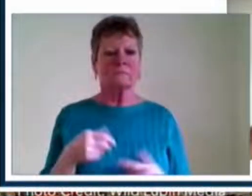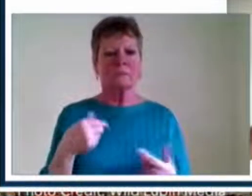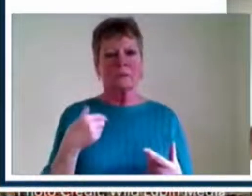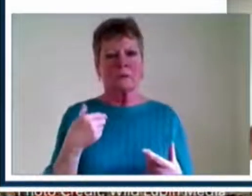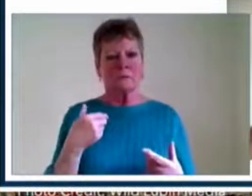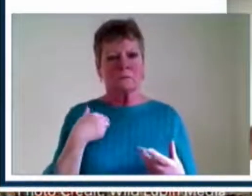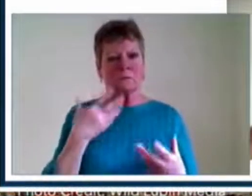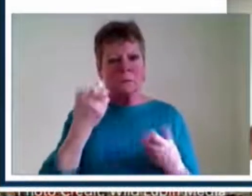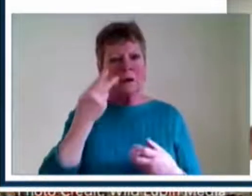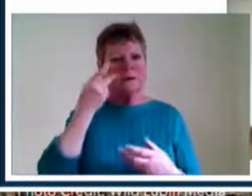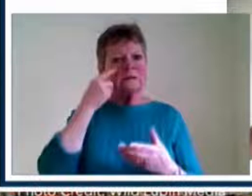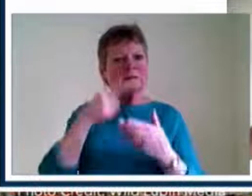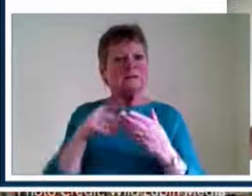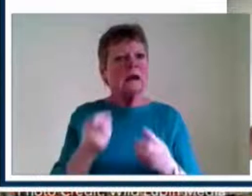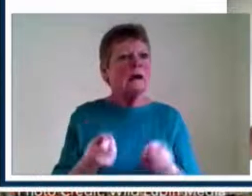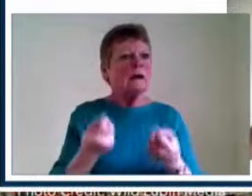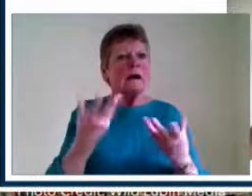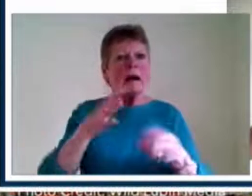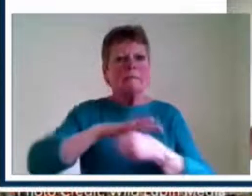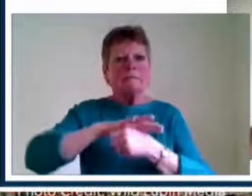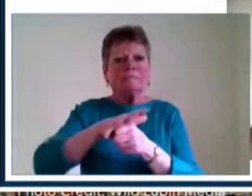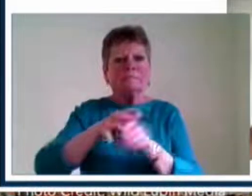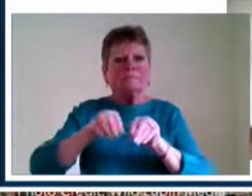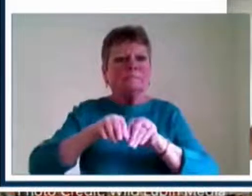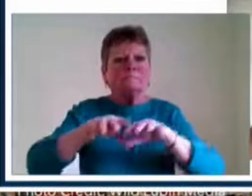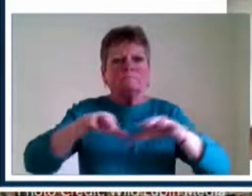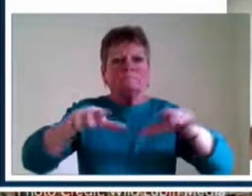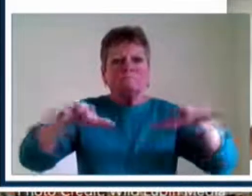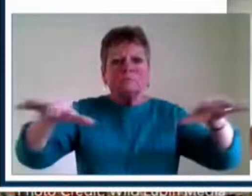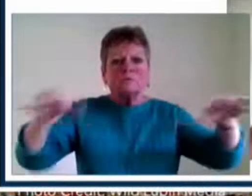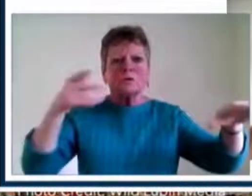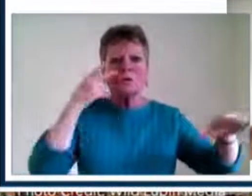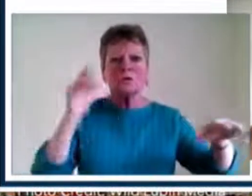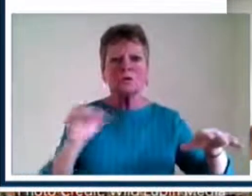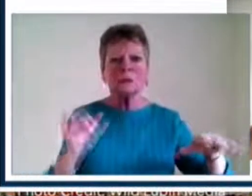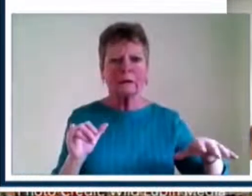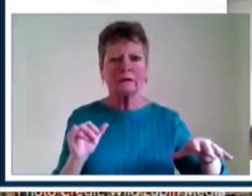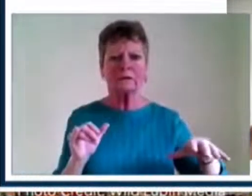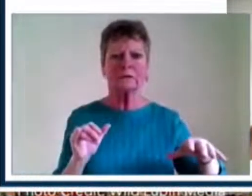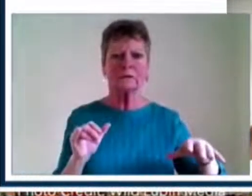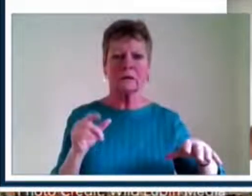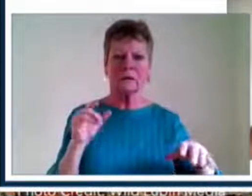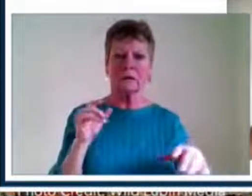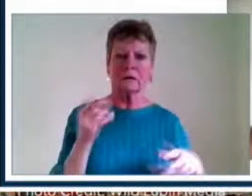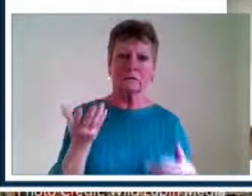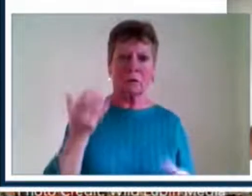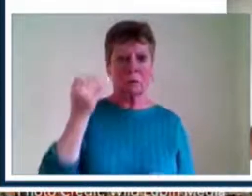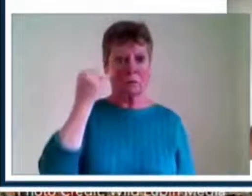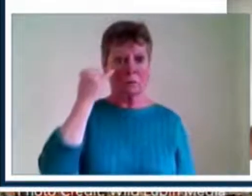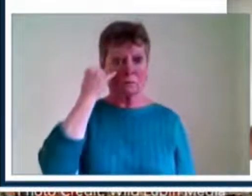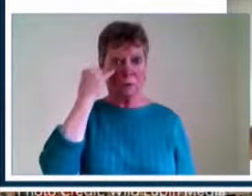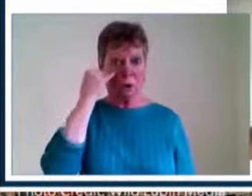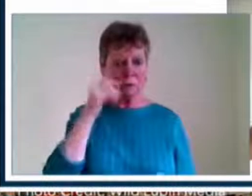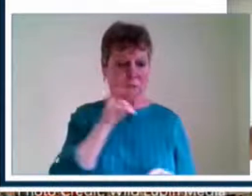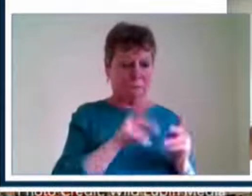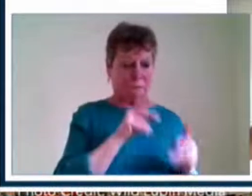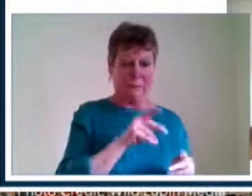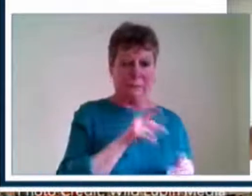the epidemiologist, and it's fairly sophisticated epidemiology, knowing that the reporting